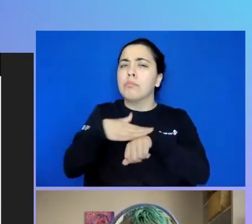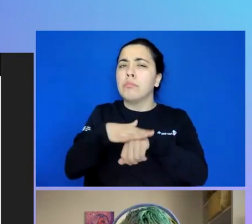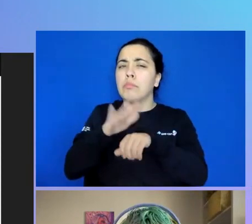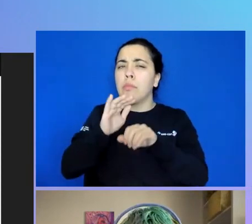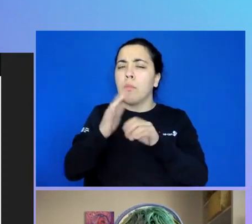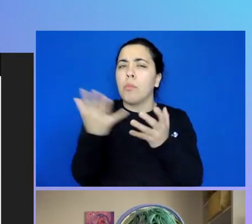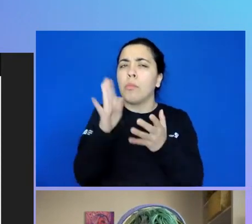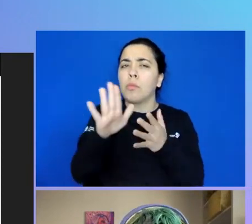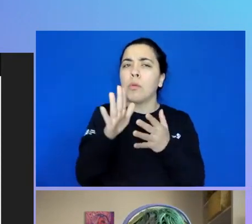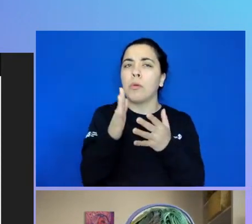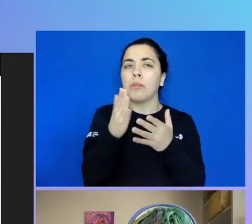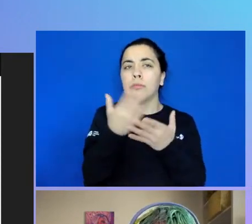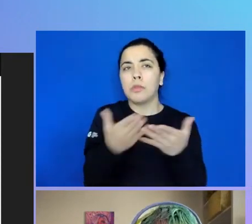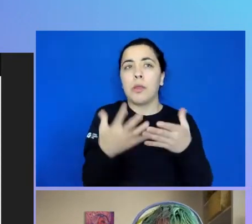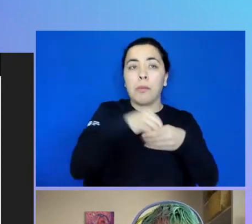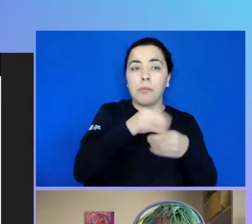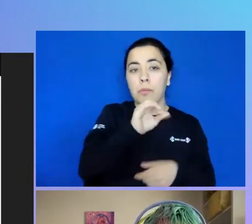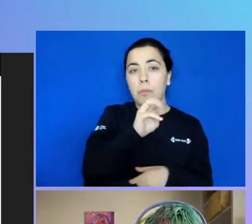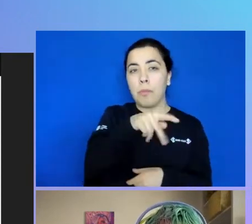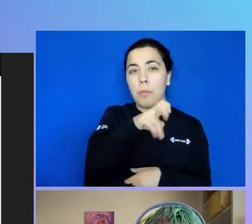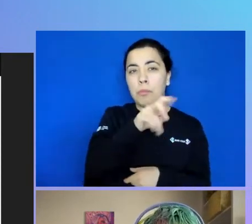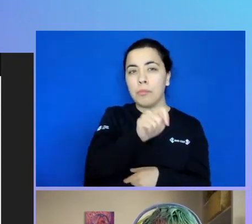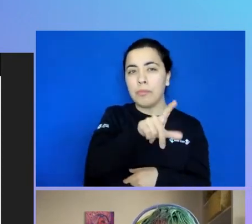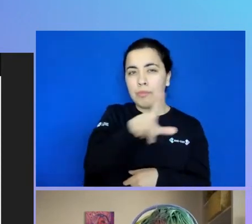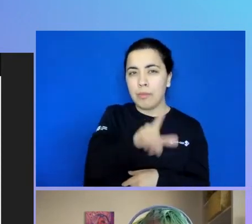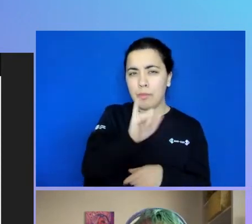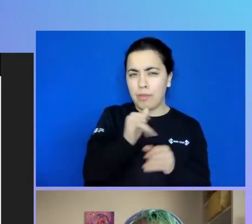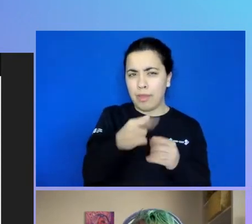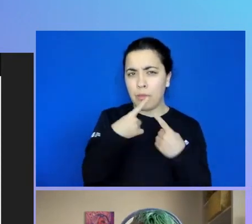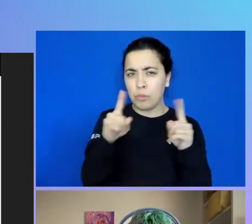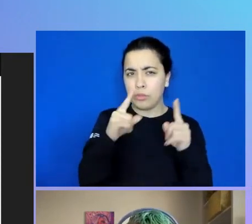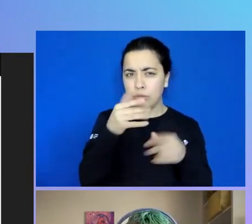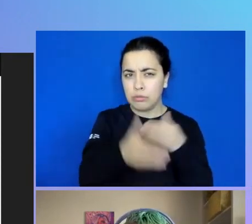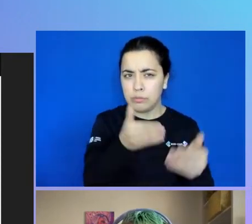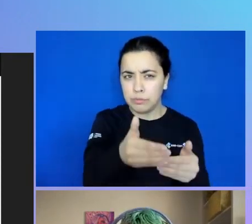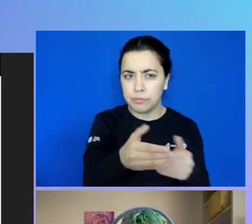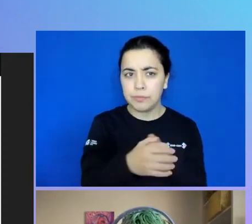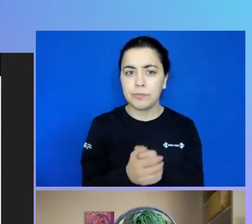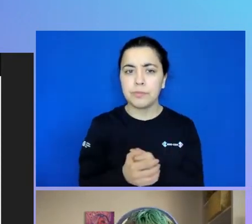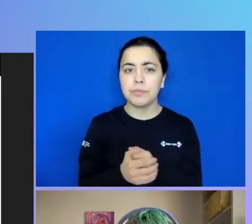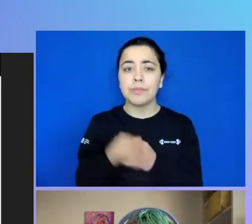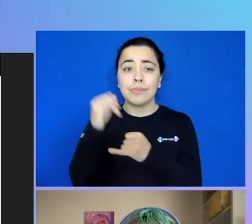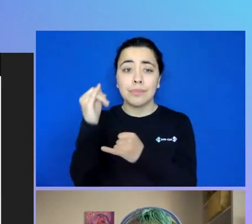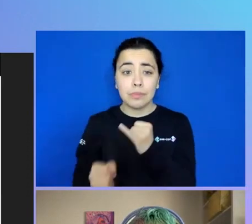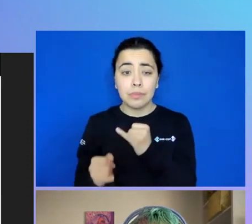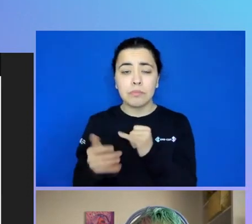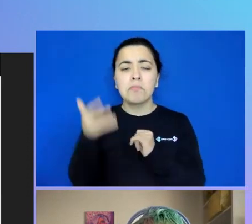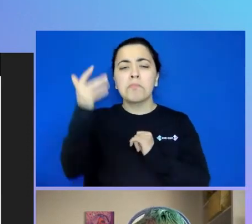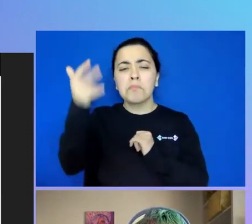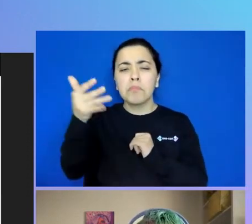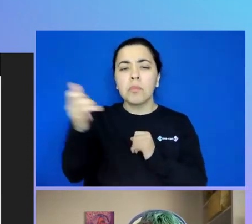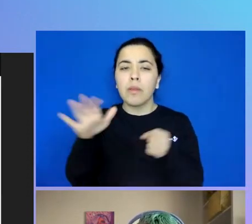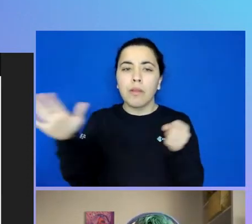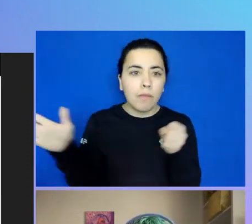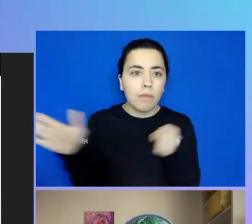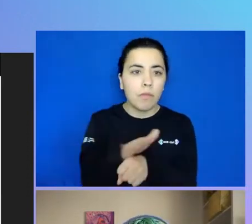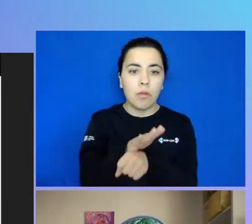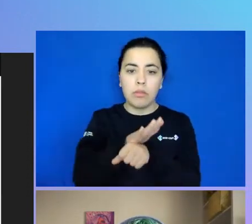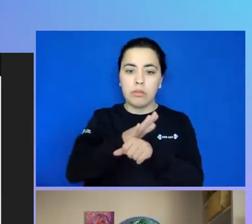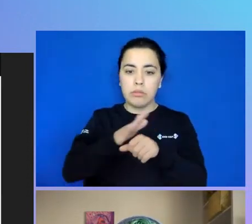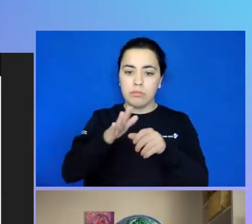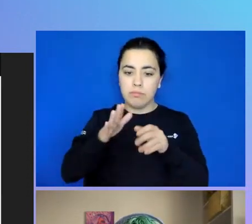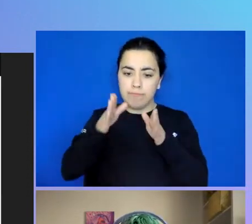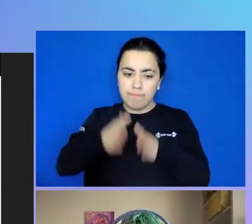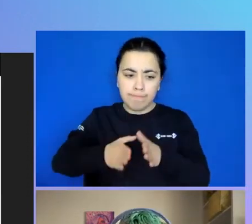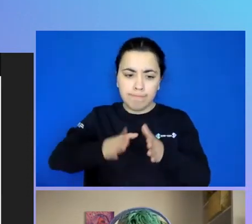component library works. And then lastly, we want to periodically do a full manual accessibility audit. While